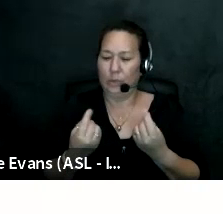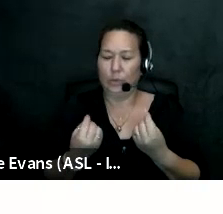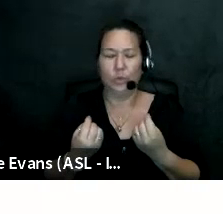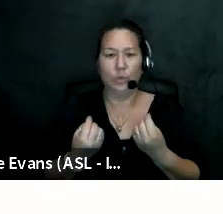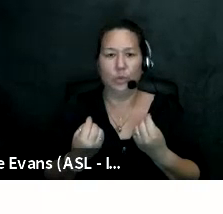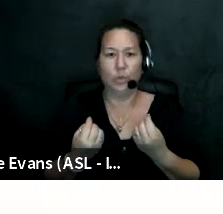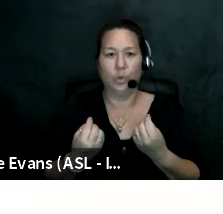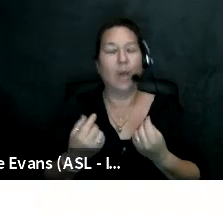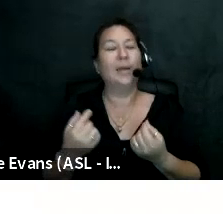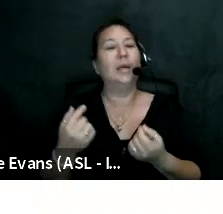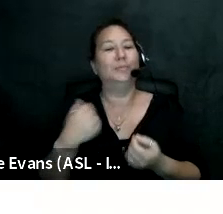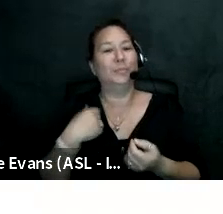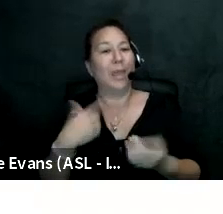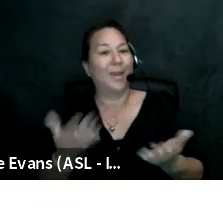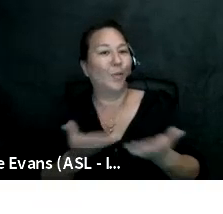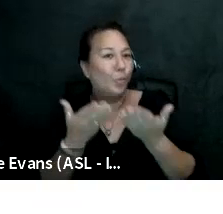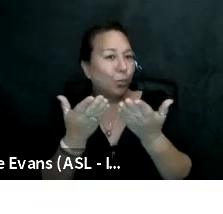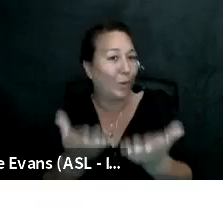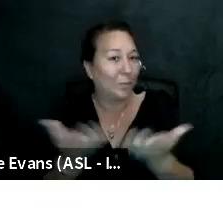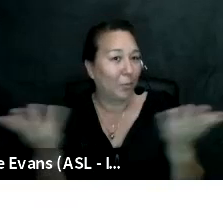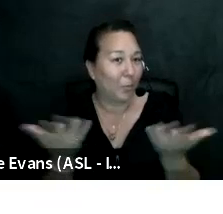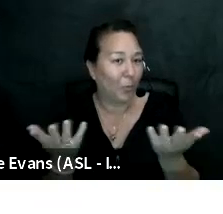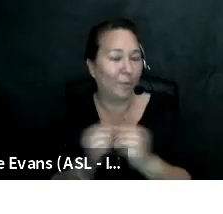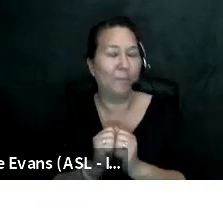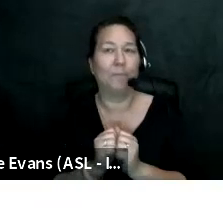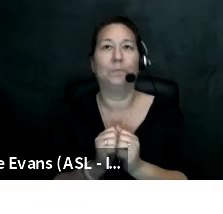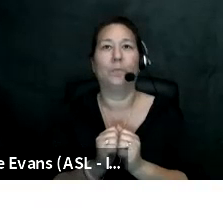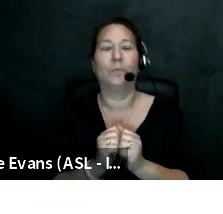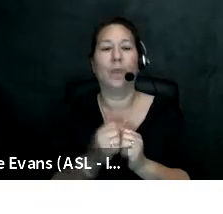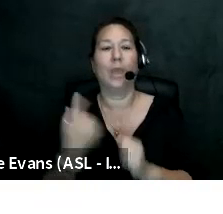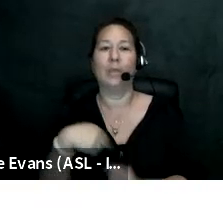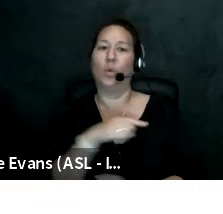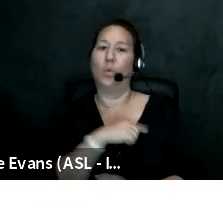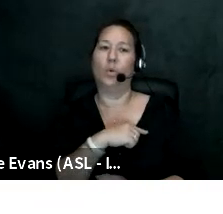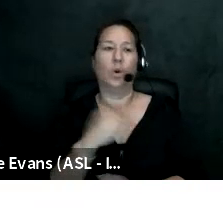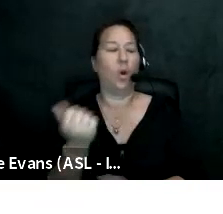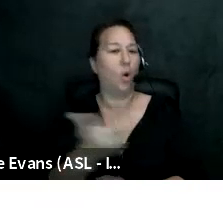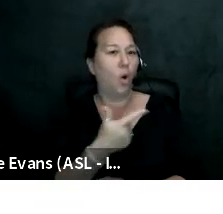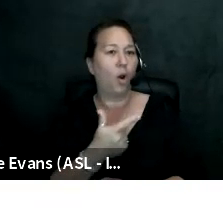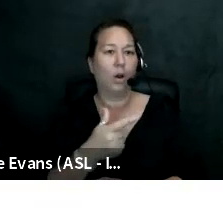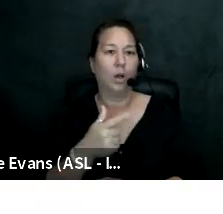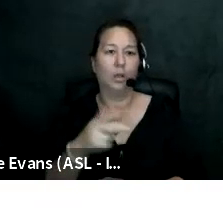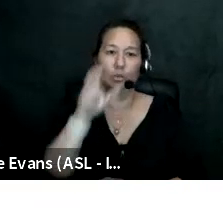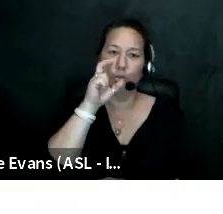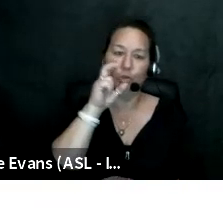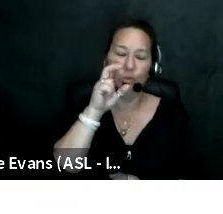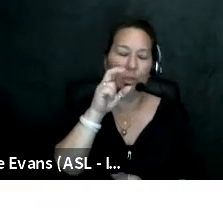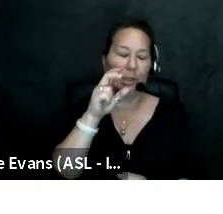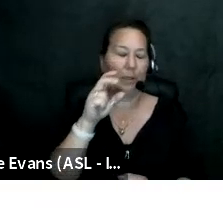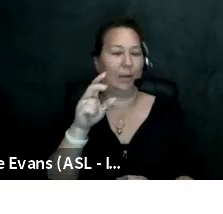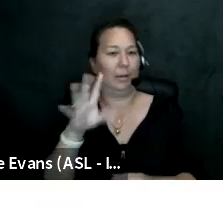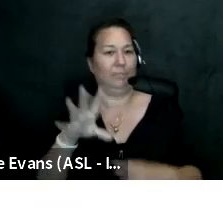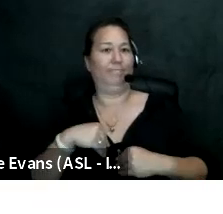I would recommend is that we all abide by these, which are staying home when you're